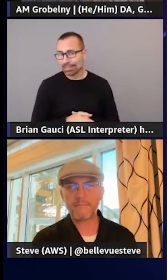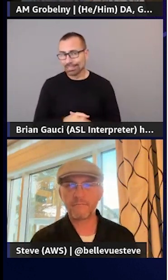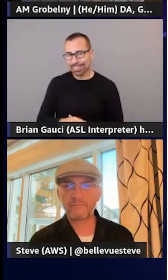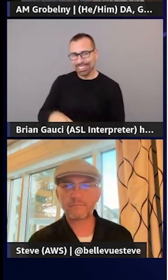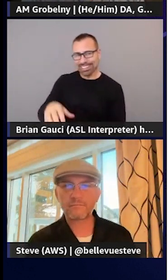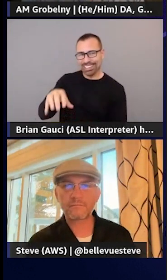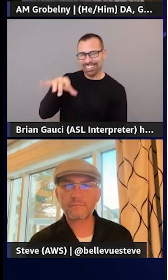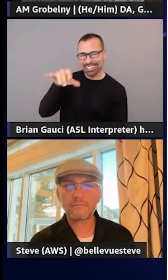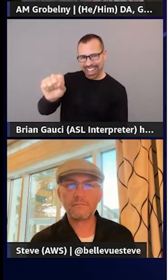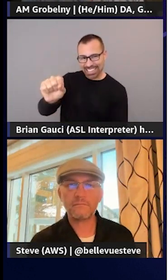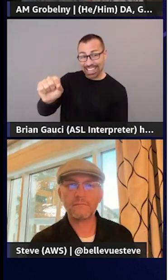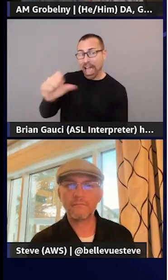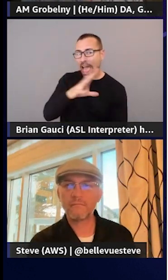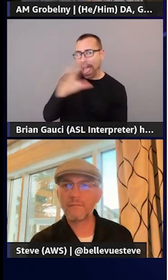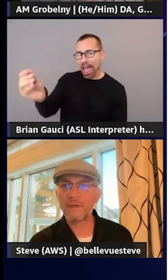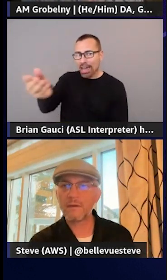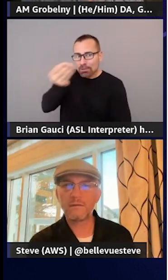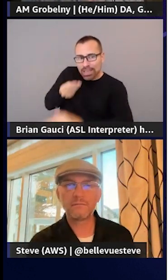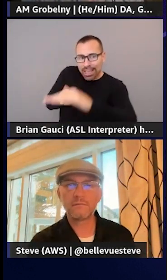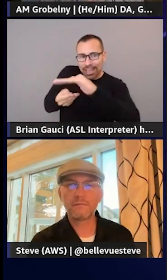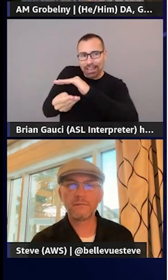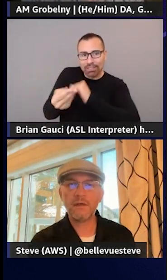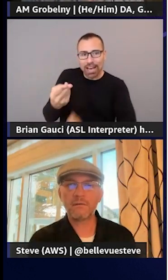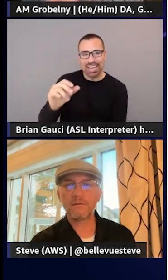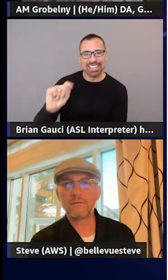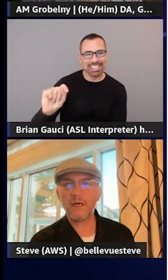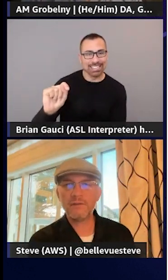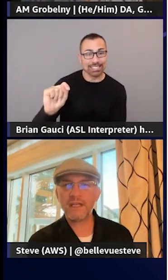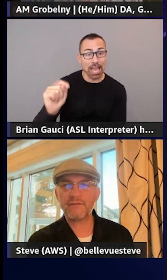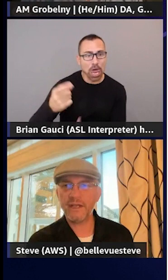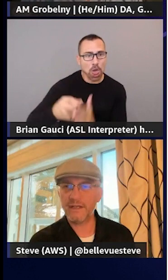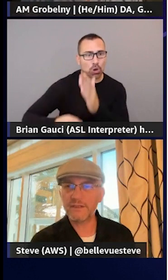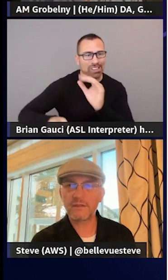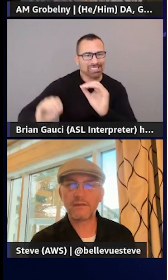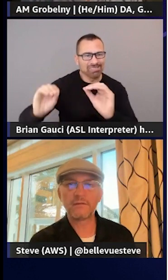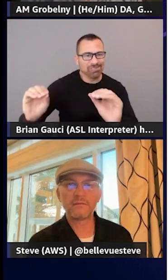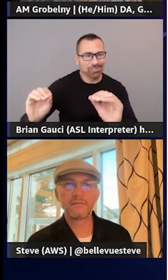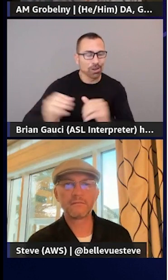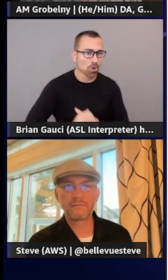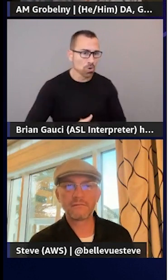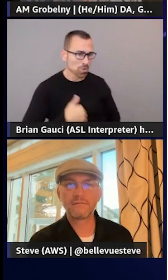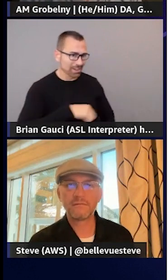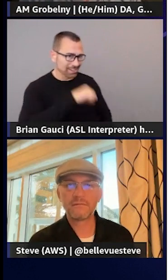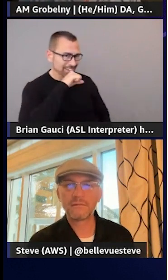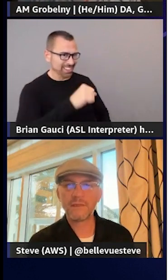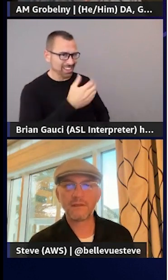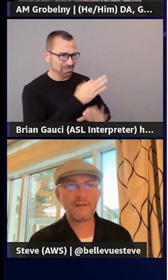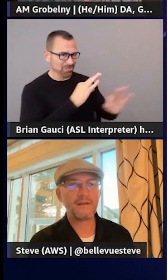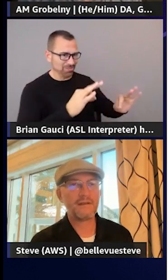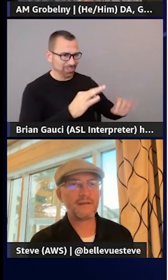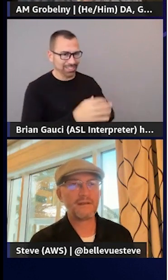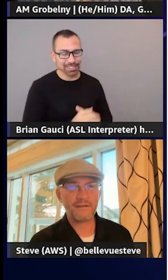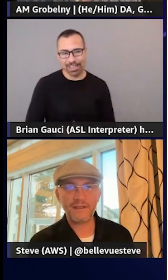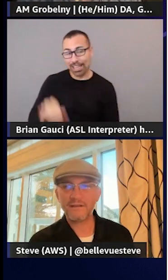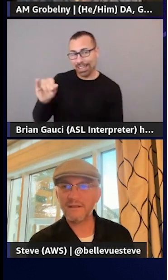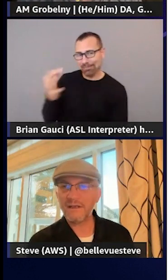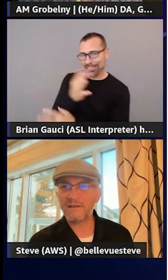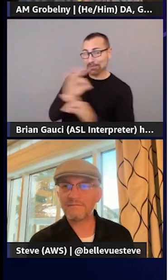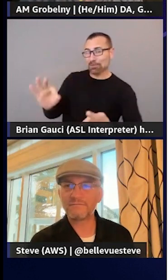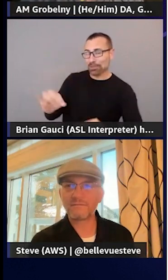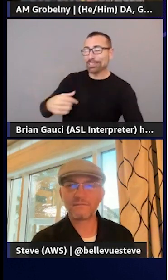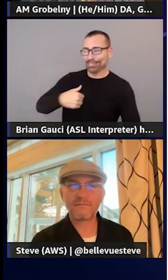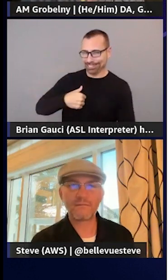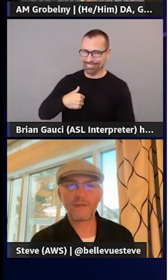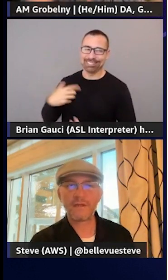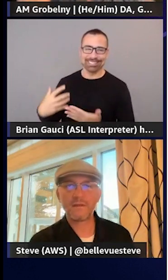got a hint here too. And this one's free. So look. I always take free hints. Steve, if it's free, it's for me. I'm going